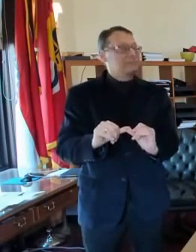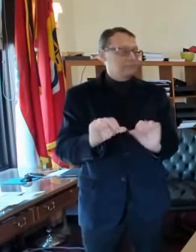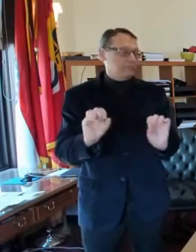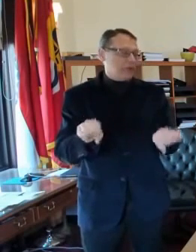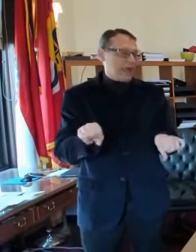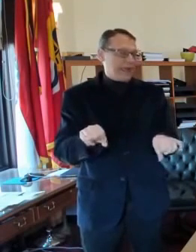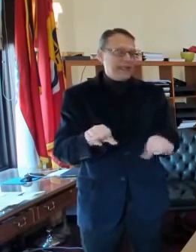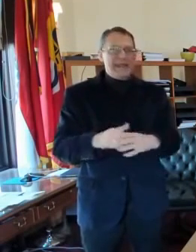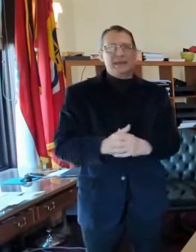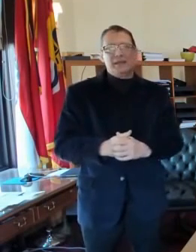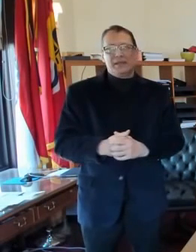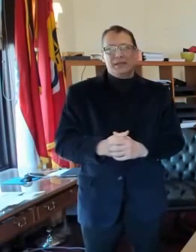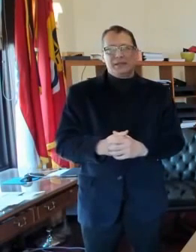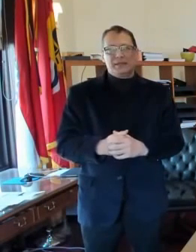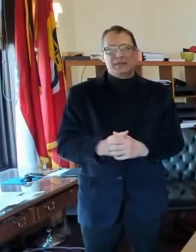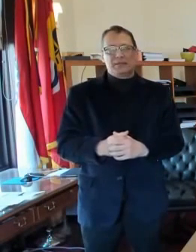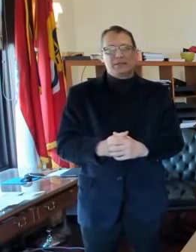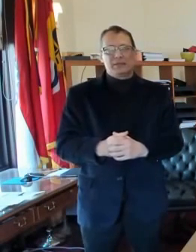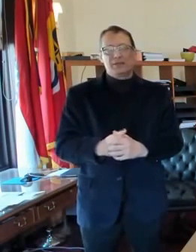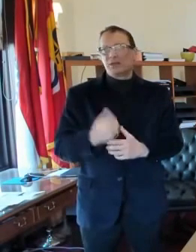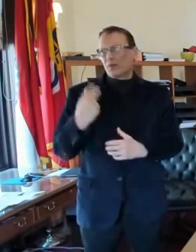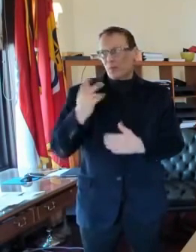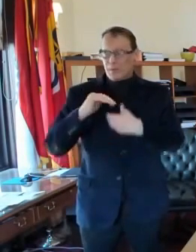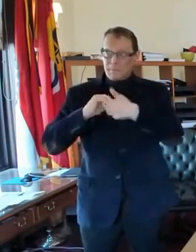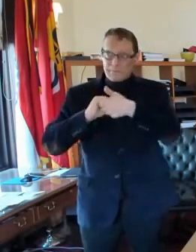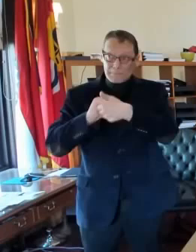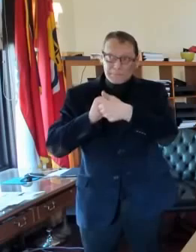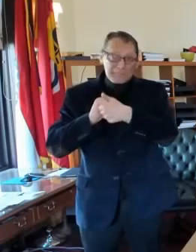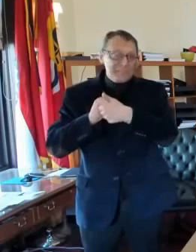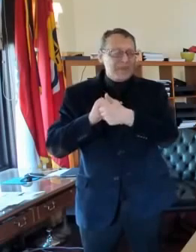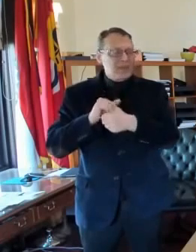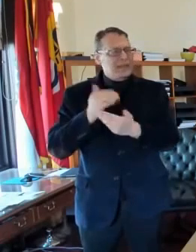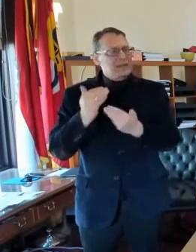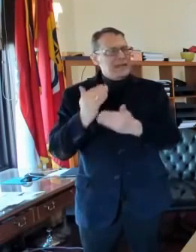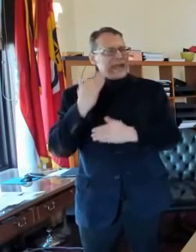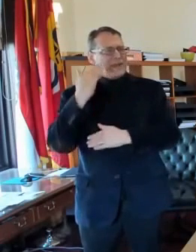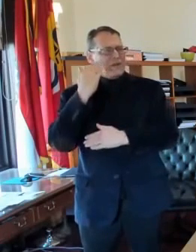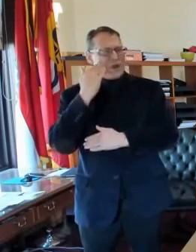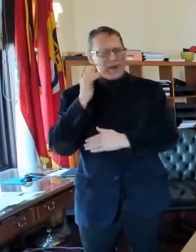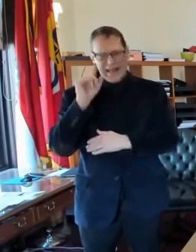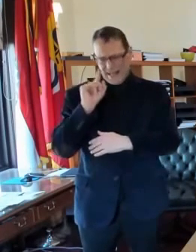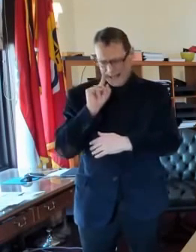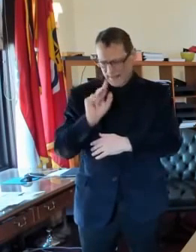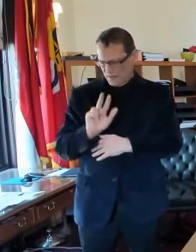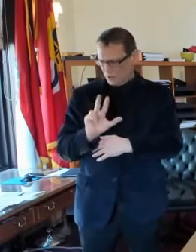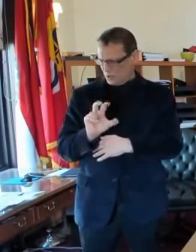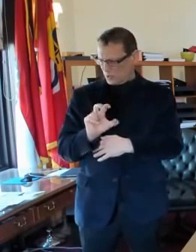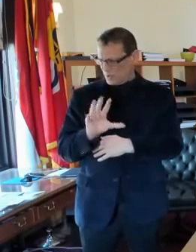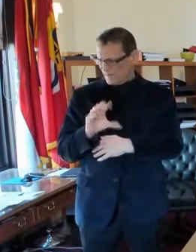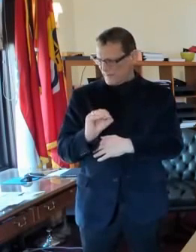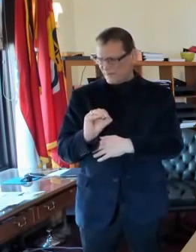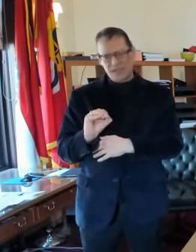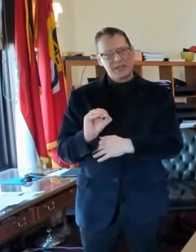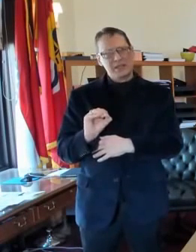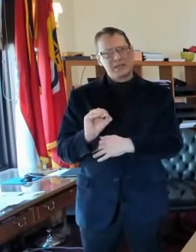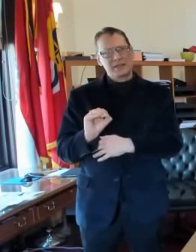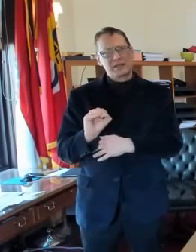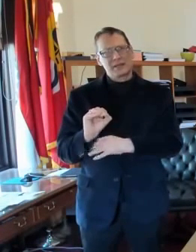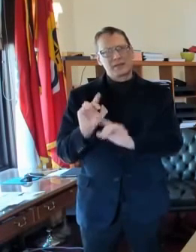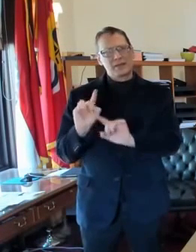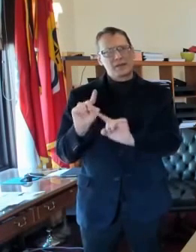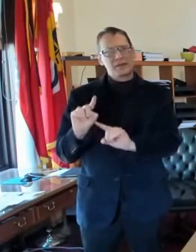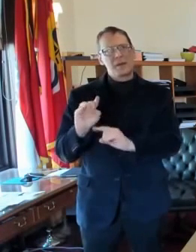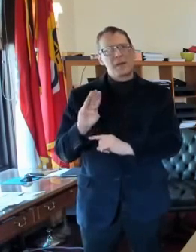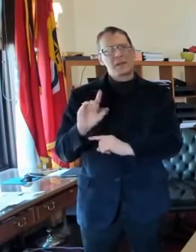them regularly, and you probably know that I think there were 350 people that attended the